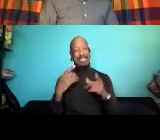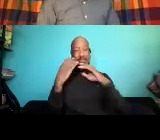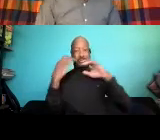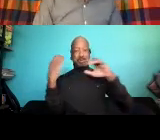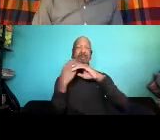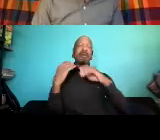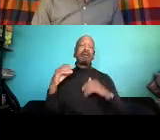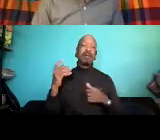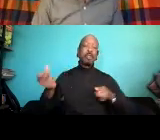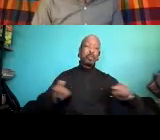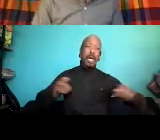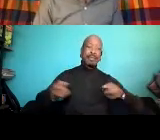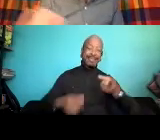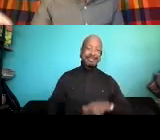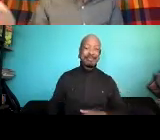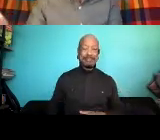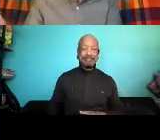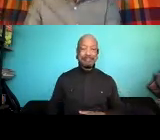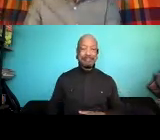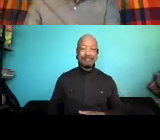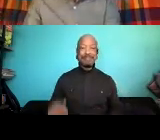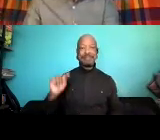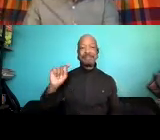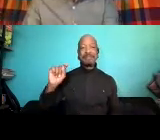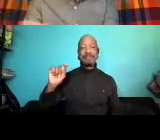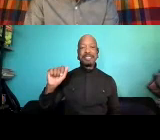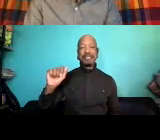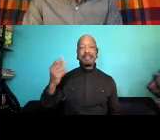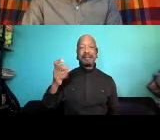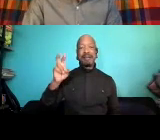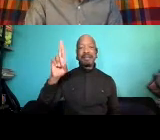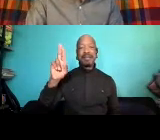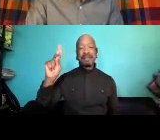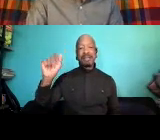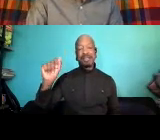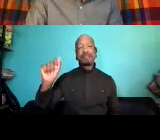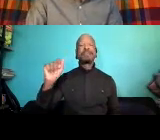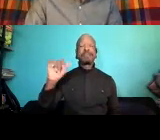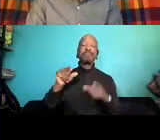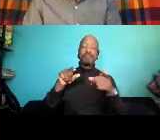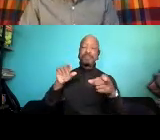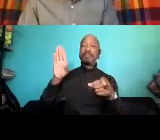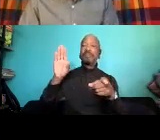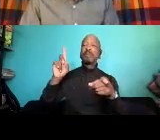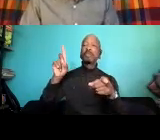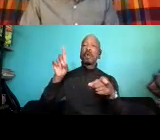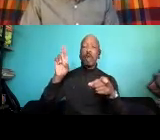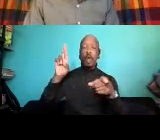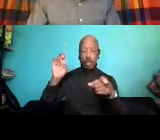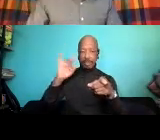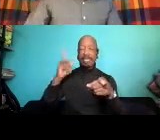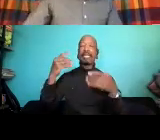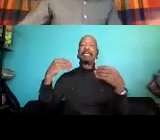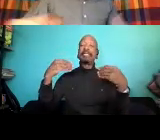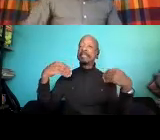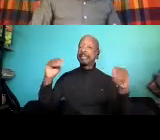Taharka food truck based in Baltimore, a worker cooperative that serves ice cream? Will you